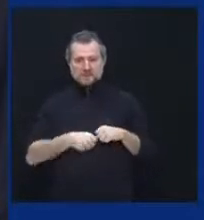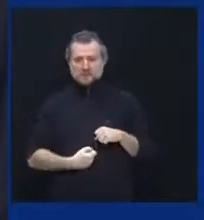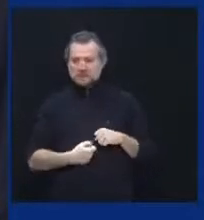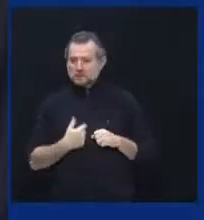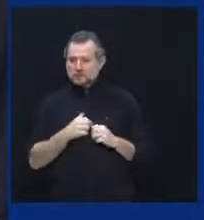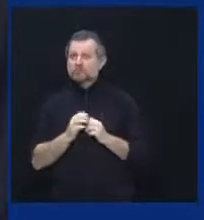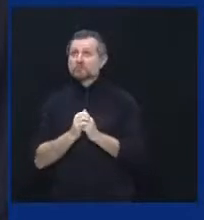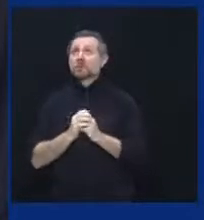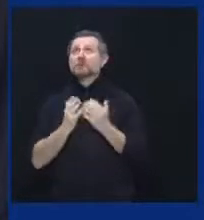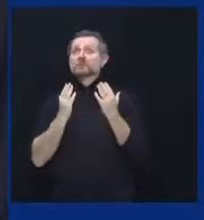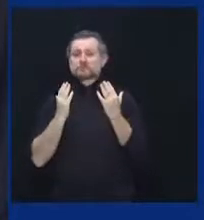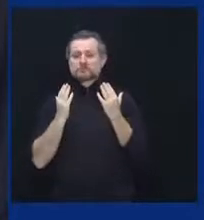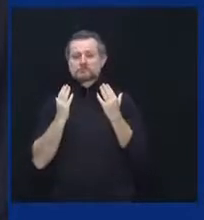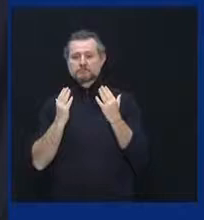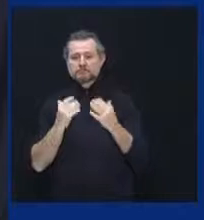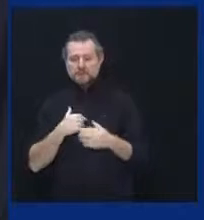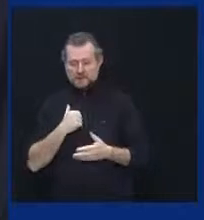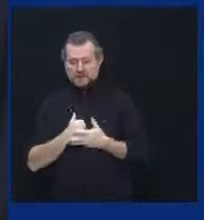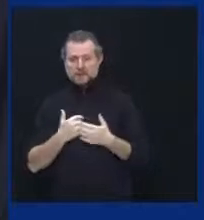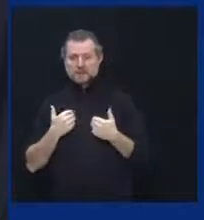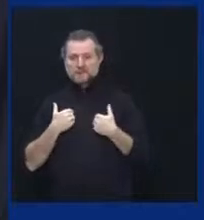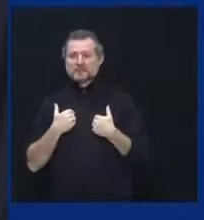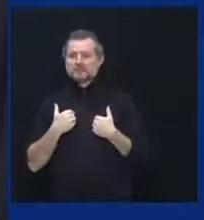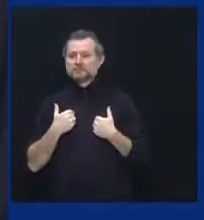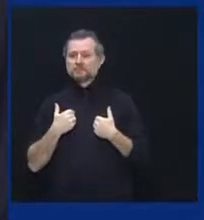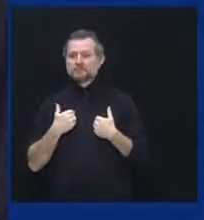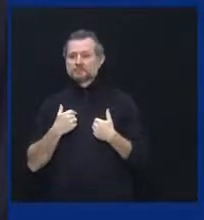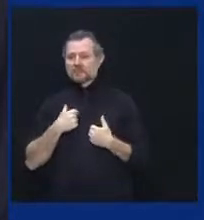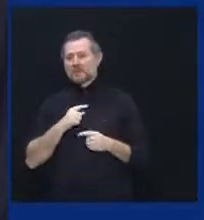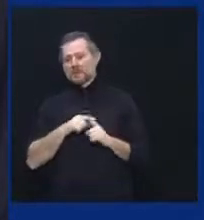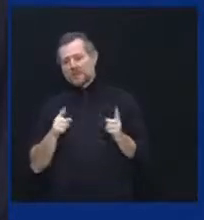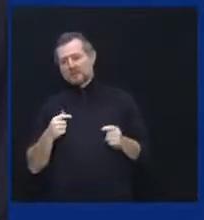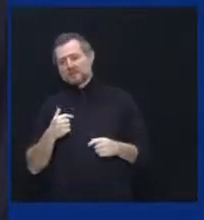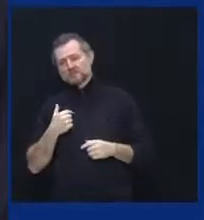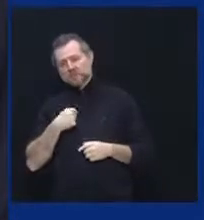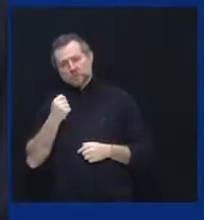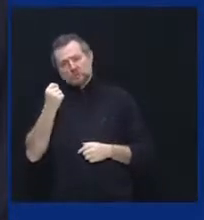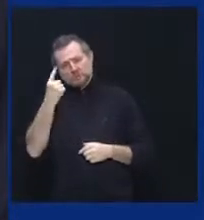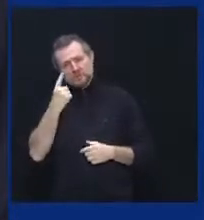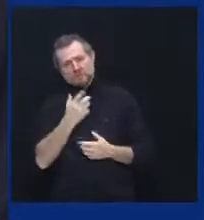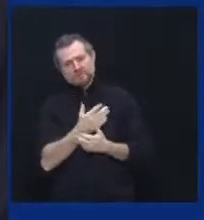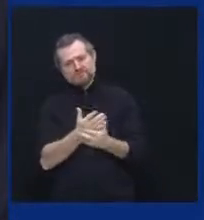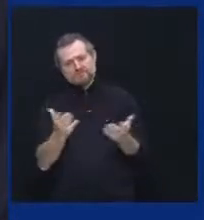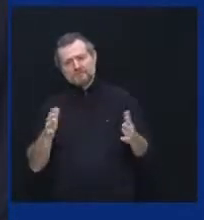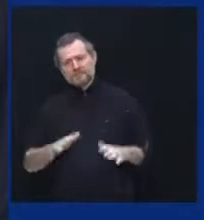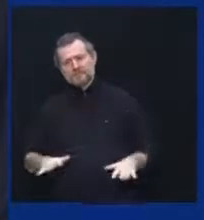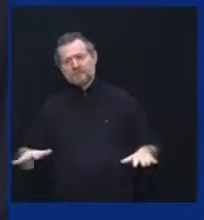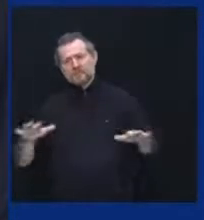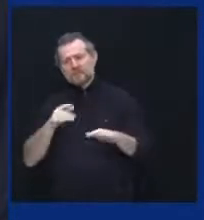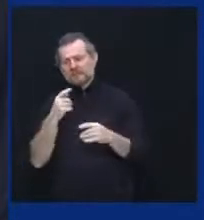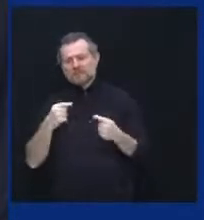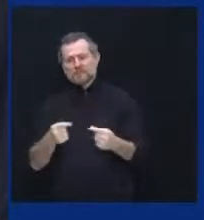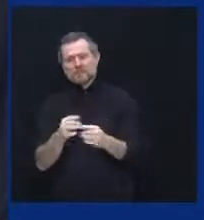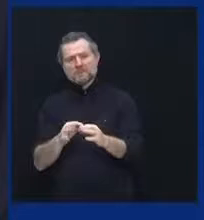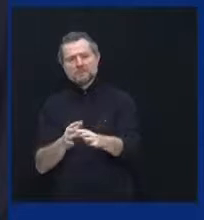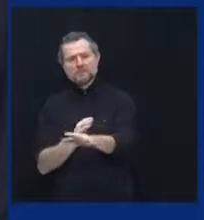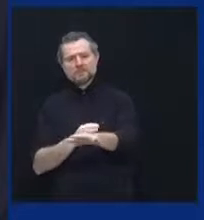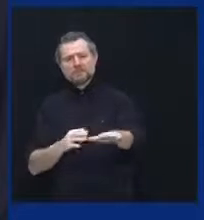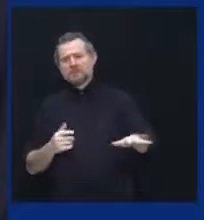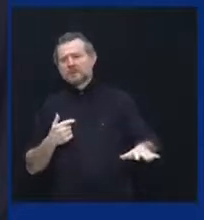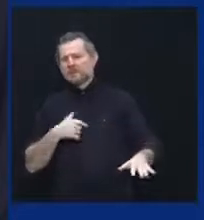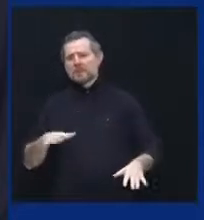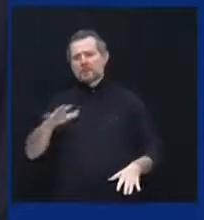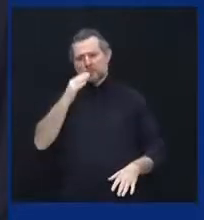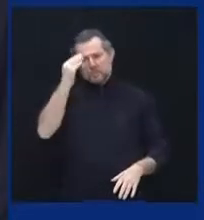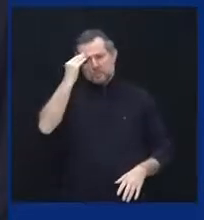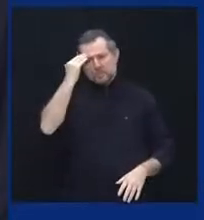But my heart goes out to each and every one, and I feel it personally. And everybody should know it's